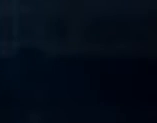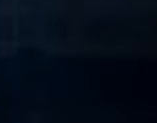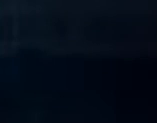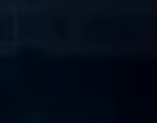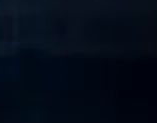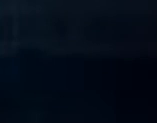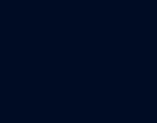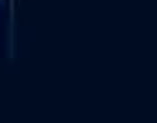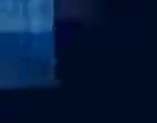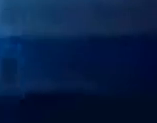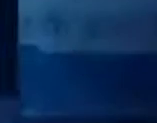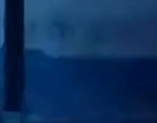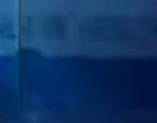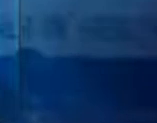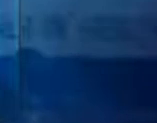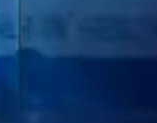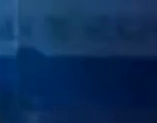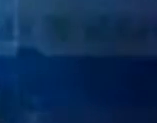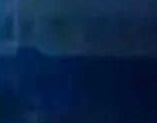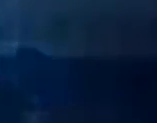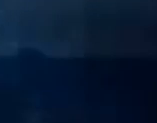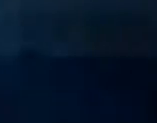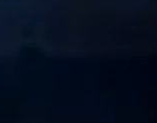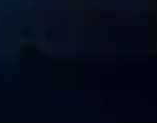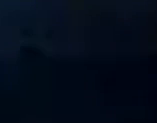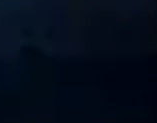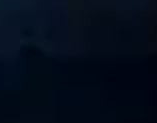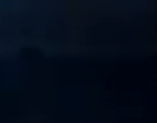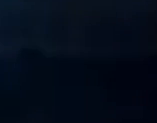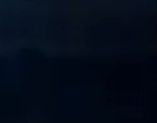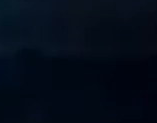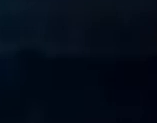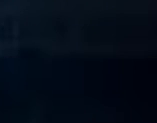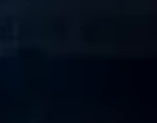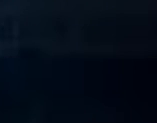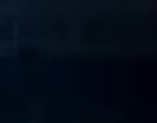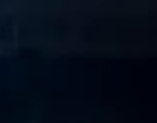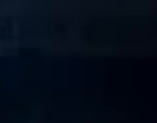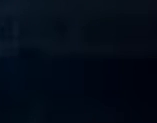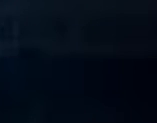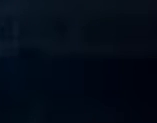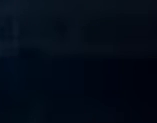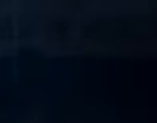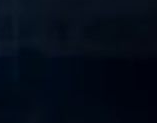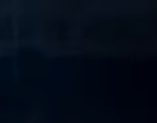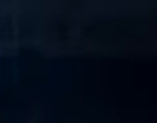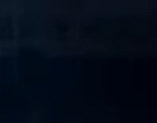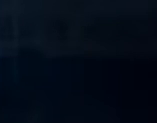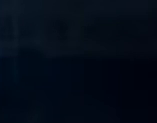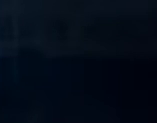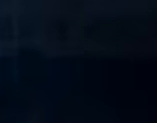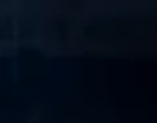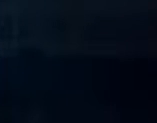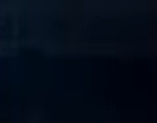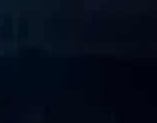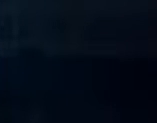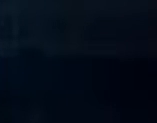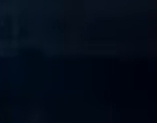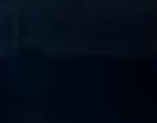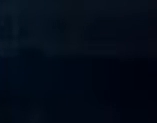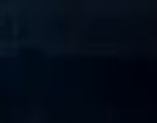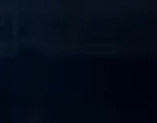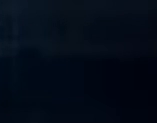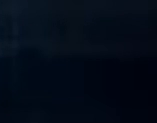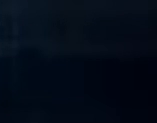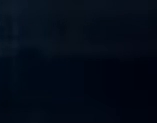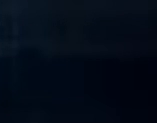2018-2019, and 132 million for the financial years 2019-2020 and 2020-21 for a